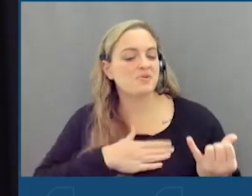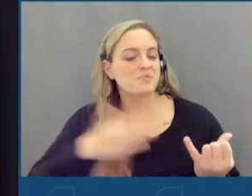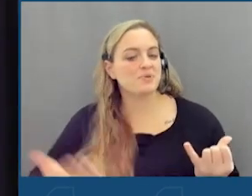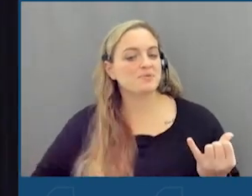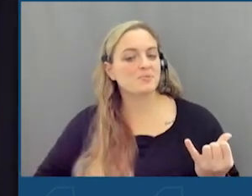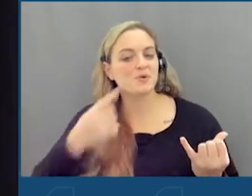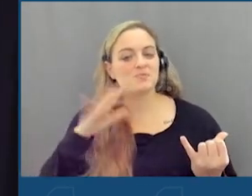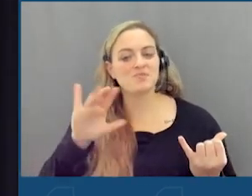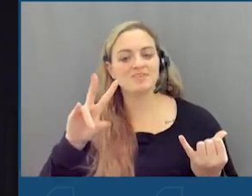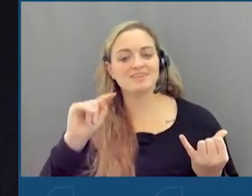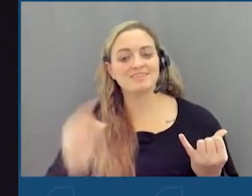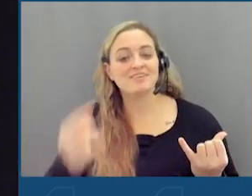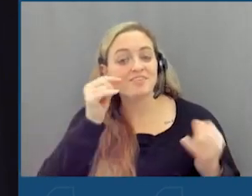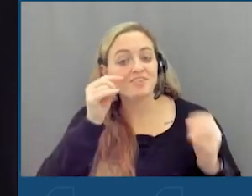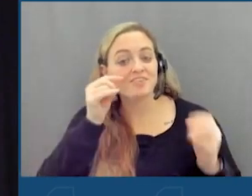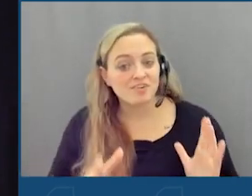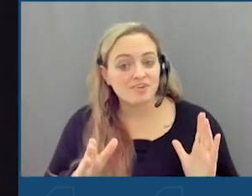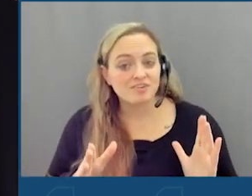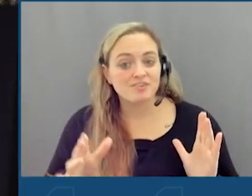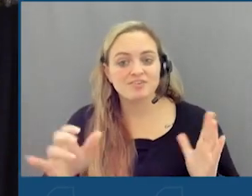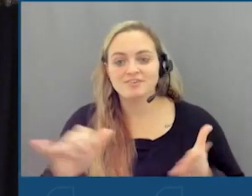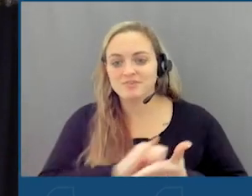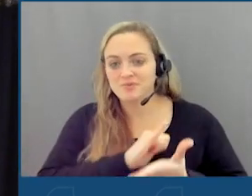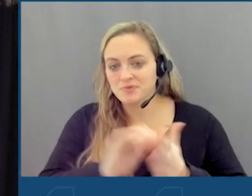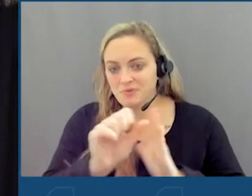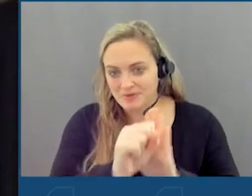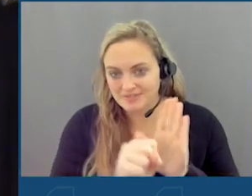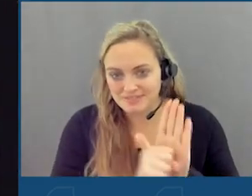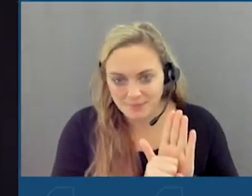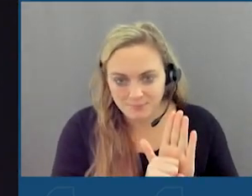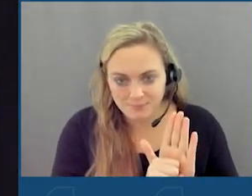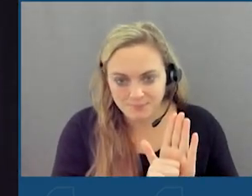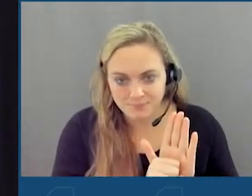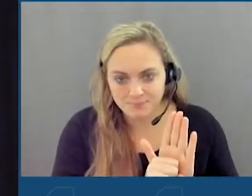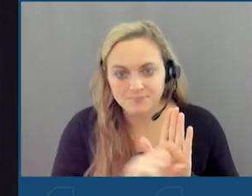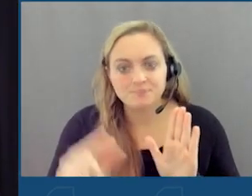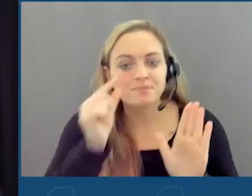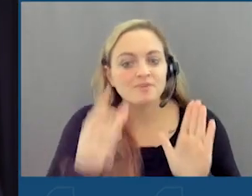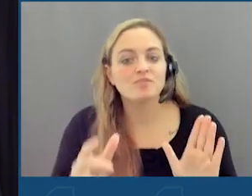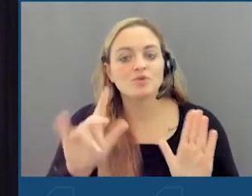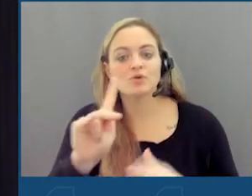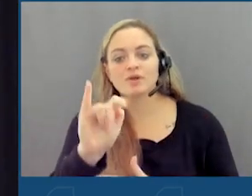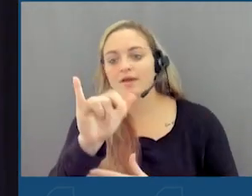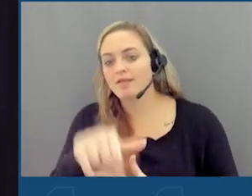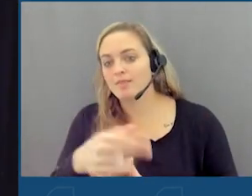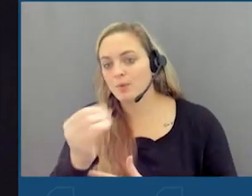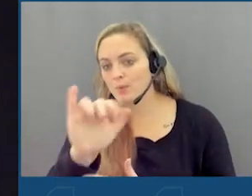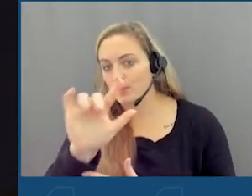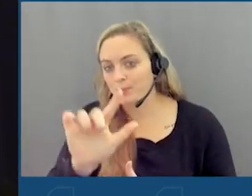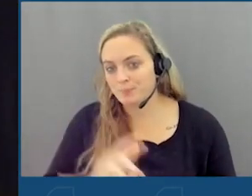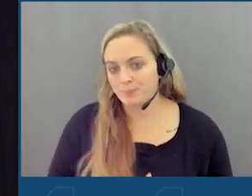the 57th Governor of the great state of New York, Governor Kathy Hochul.